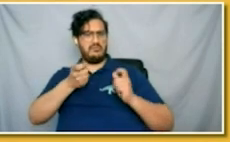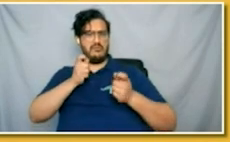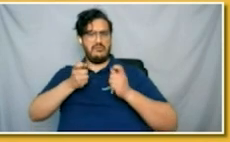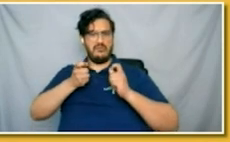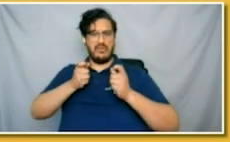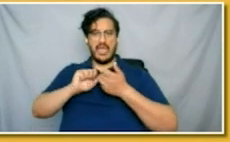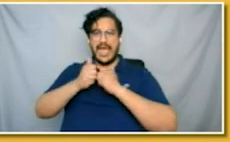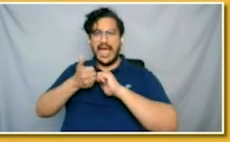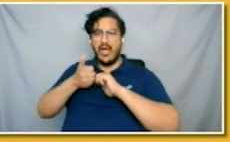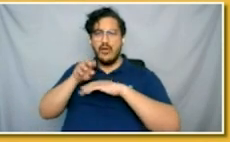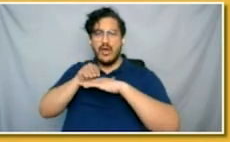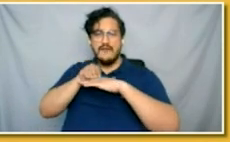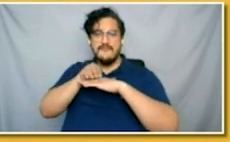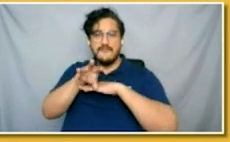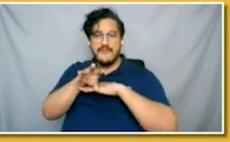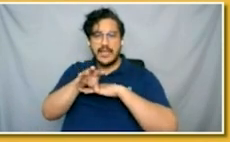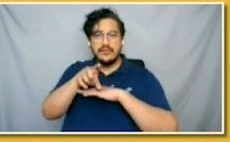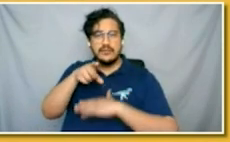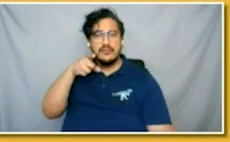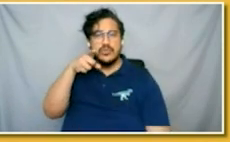colleagues?